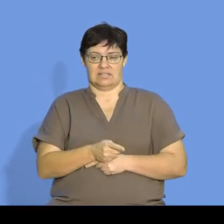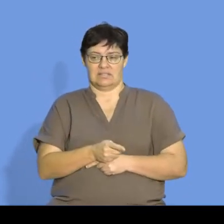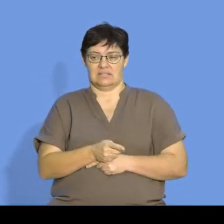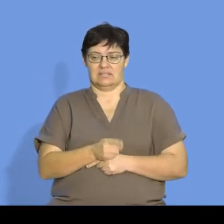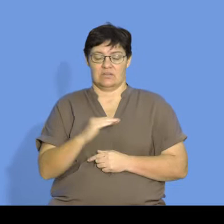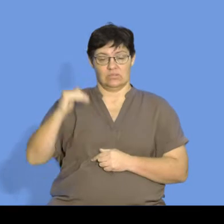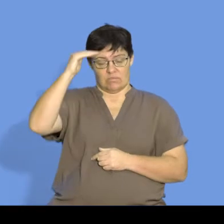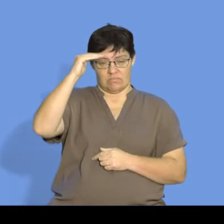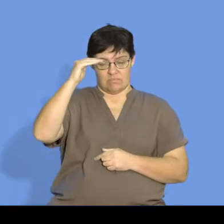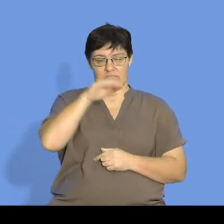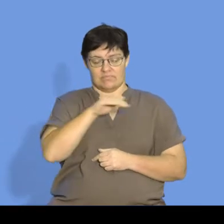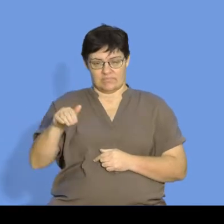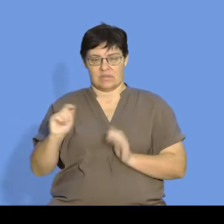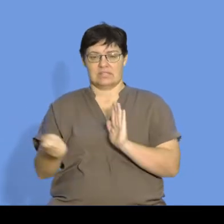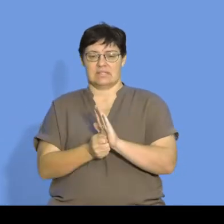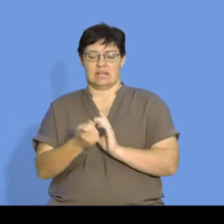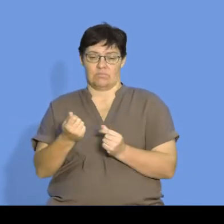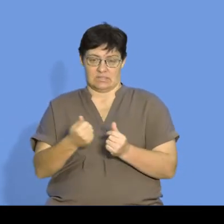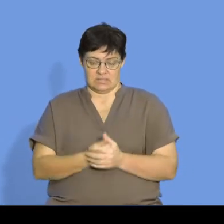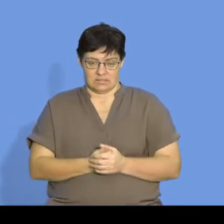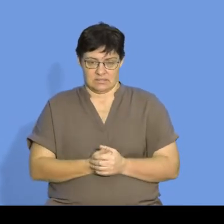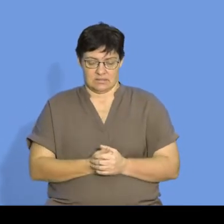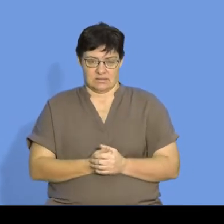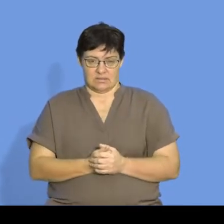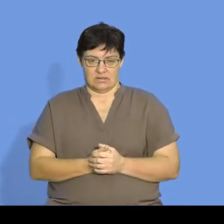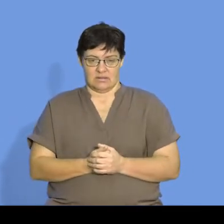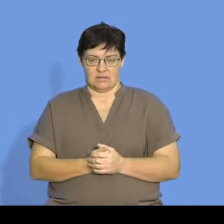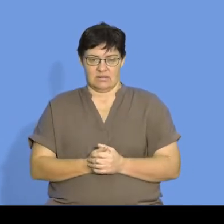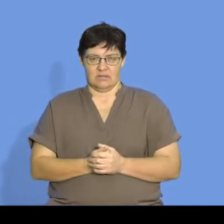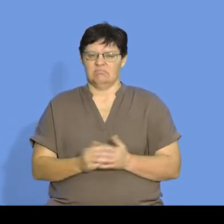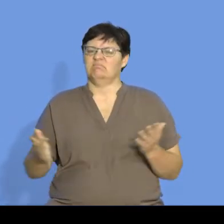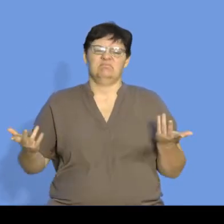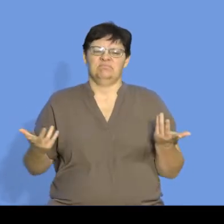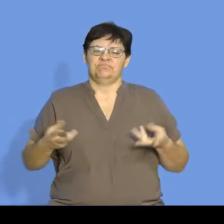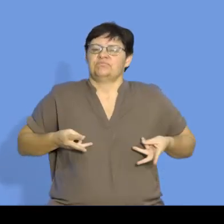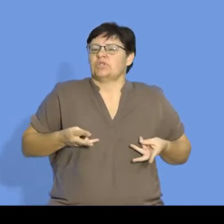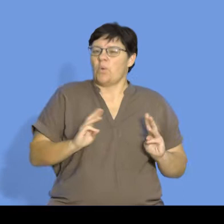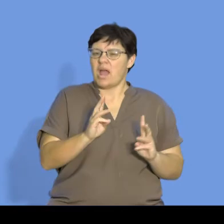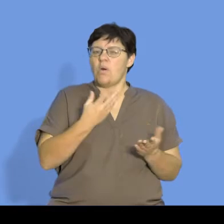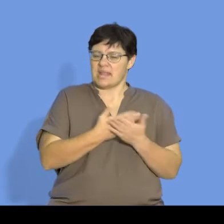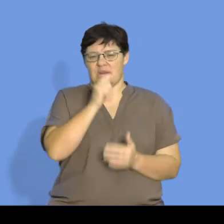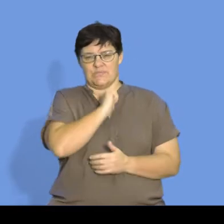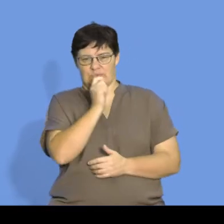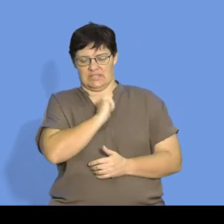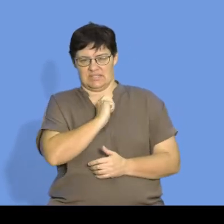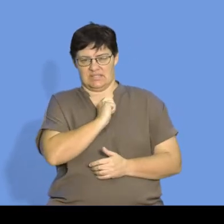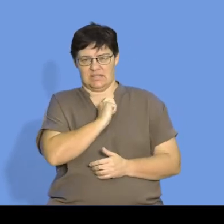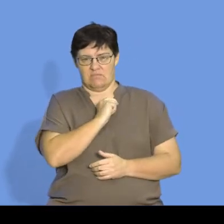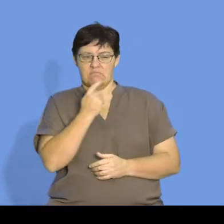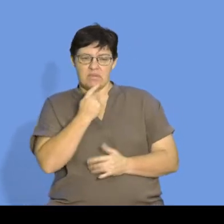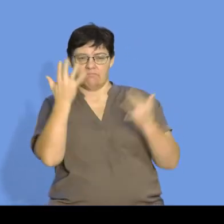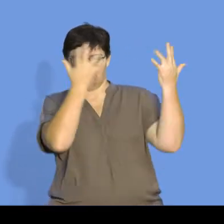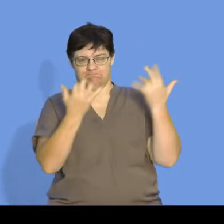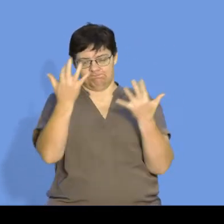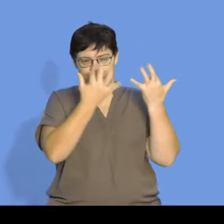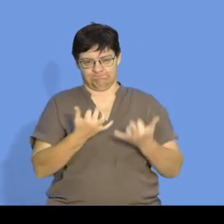want, so you put it on top over your selling price. This is just a technique that you can use